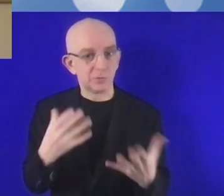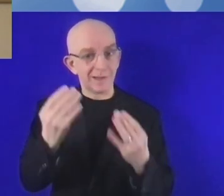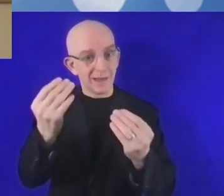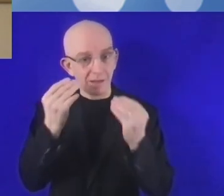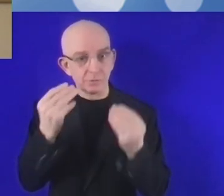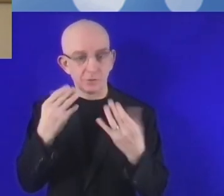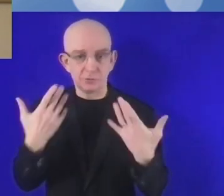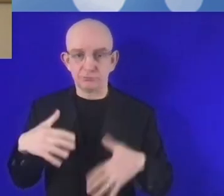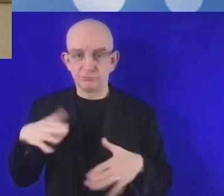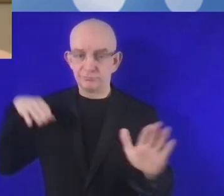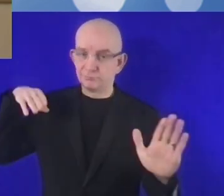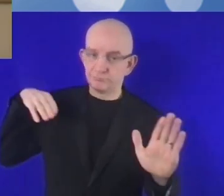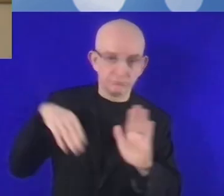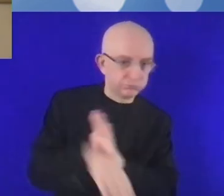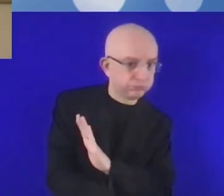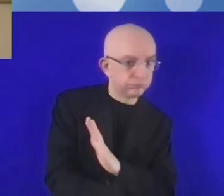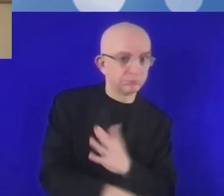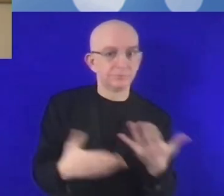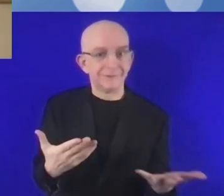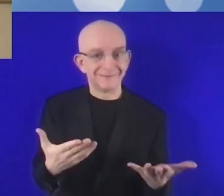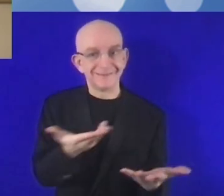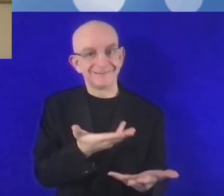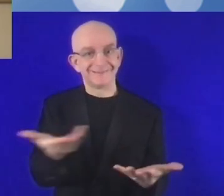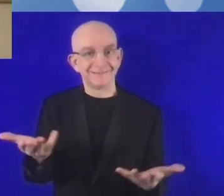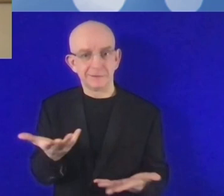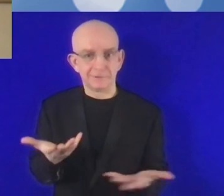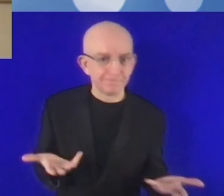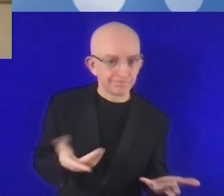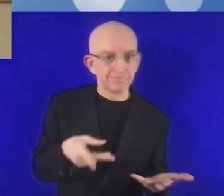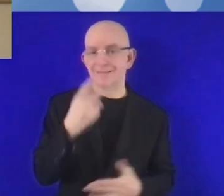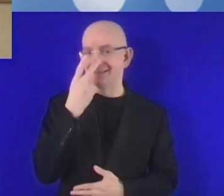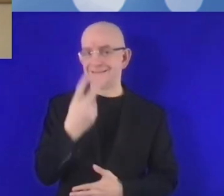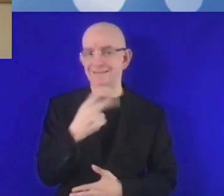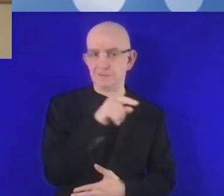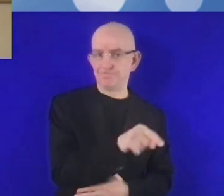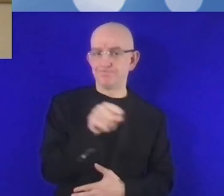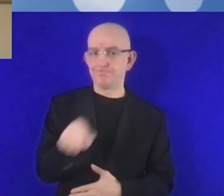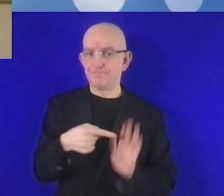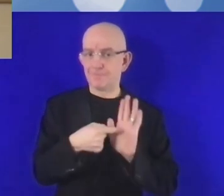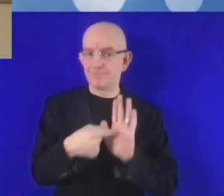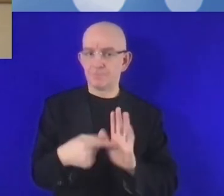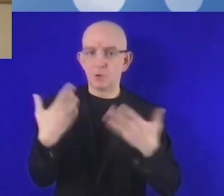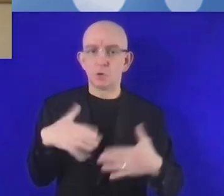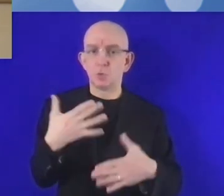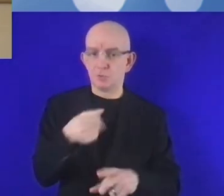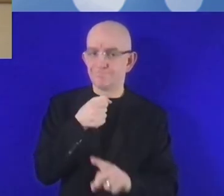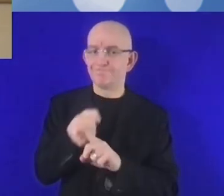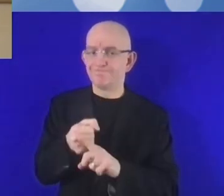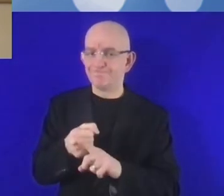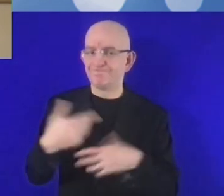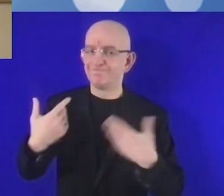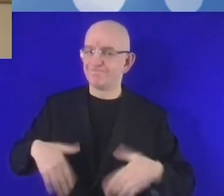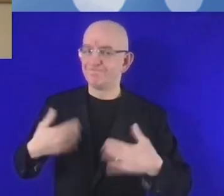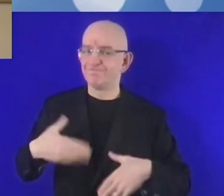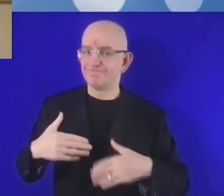stark divide between those who have and those who don't have. We've seen a significant surge